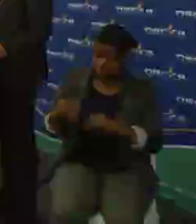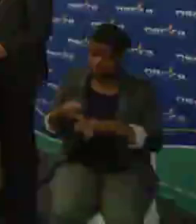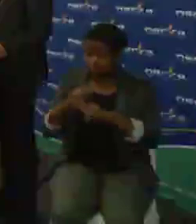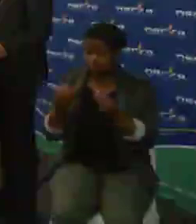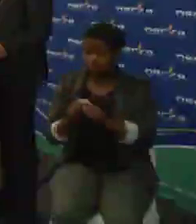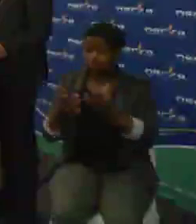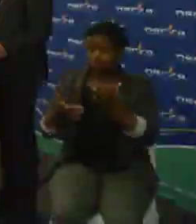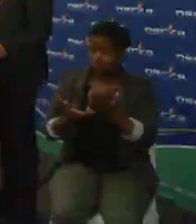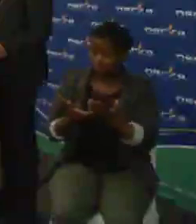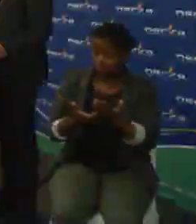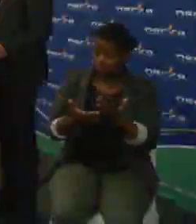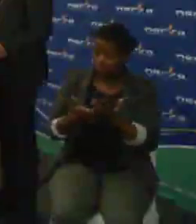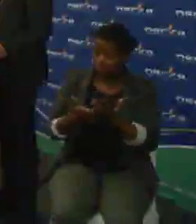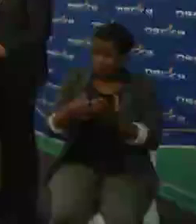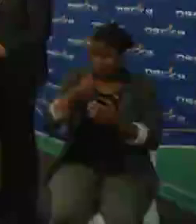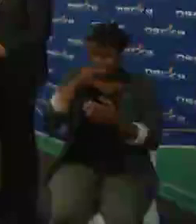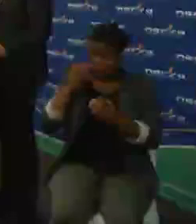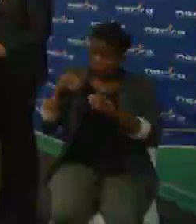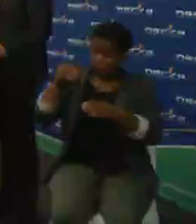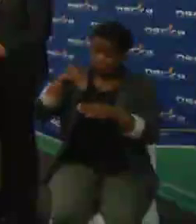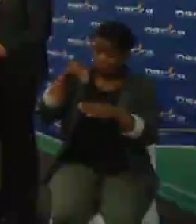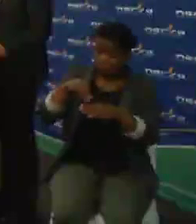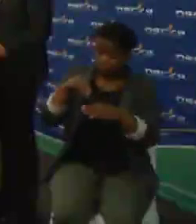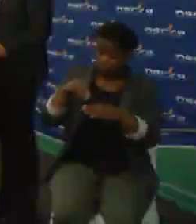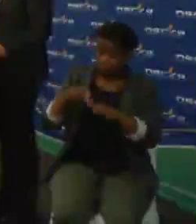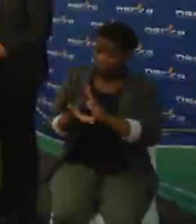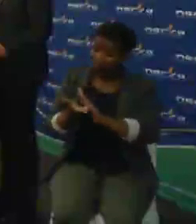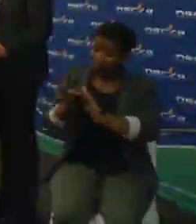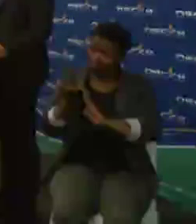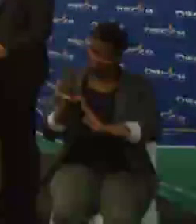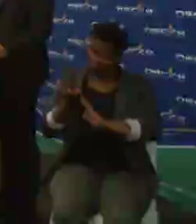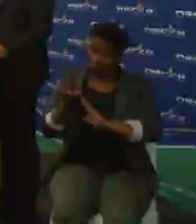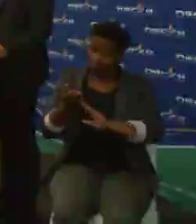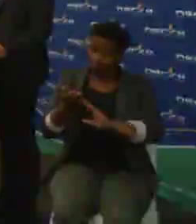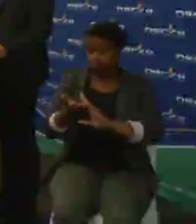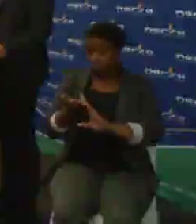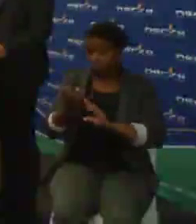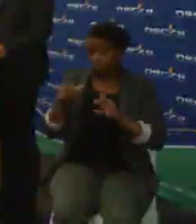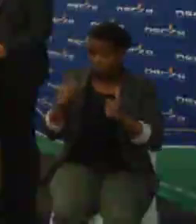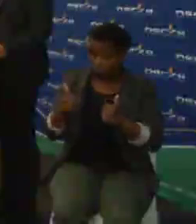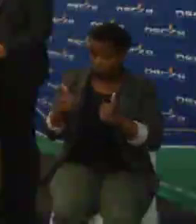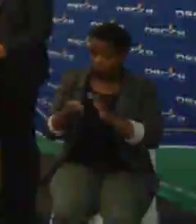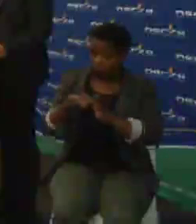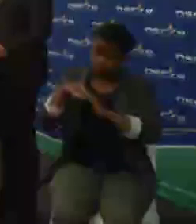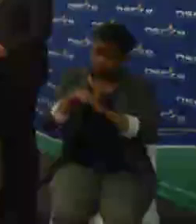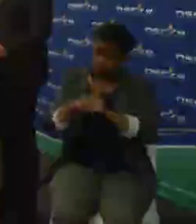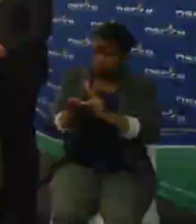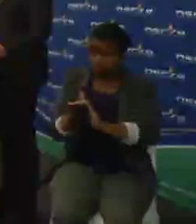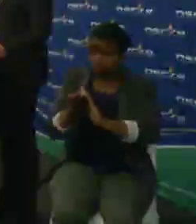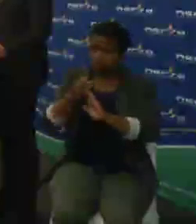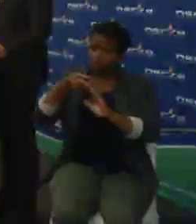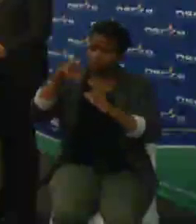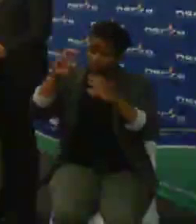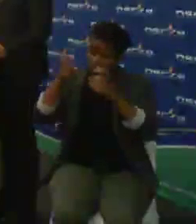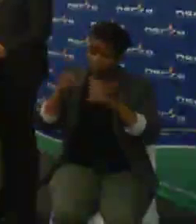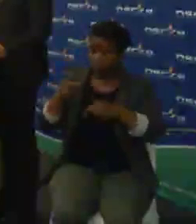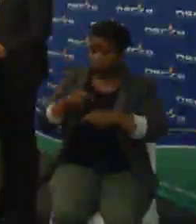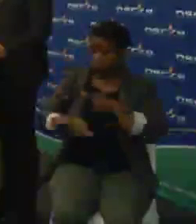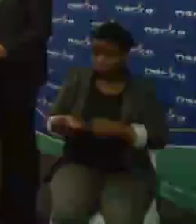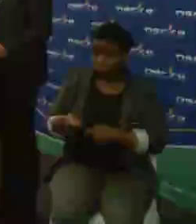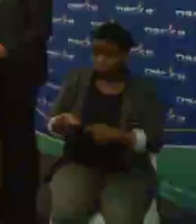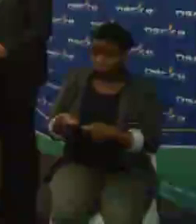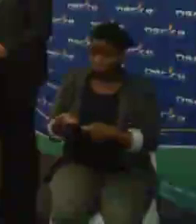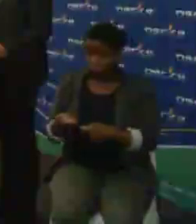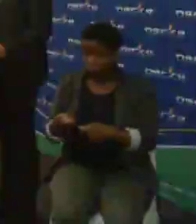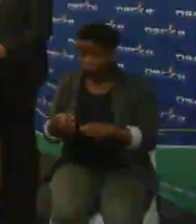A greater sensitivity to tariff increases would mean that the hefty increases could result into greater decreases in Eskom sales volumes than it is